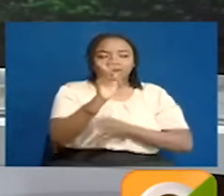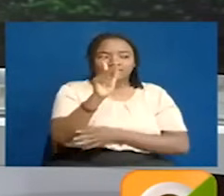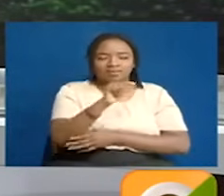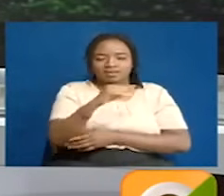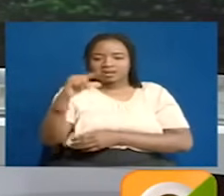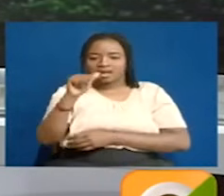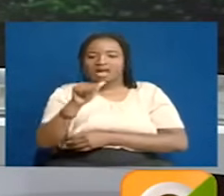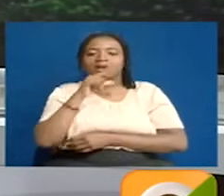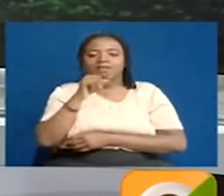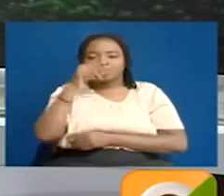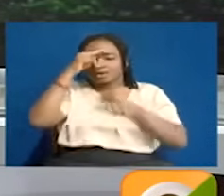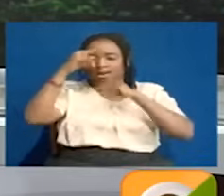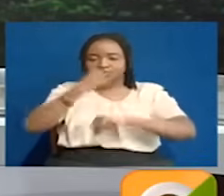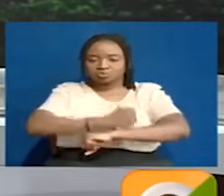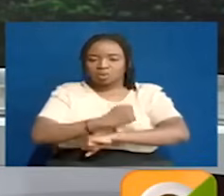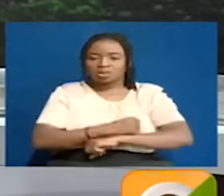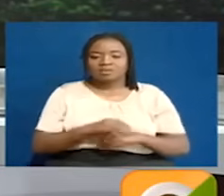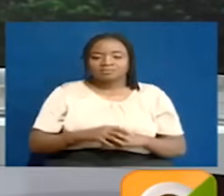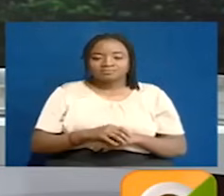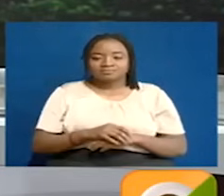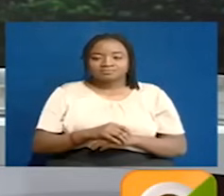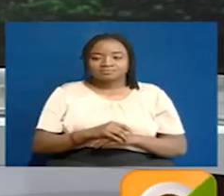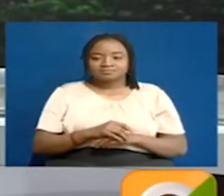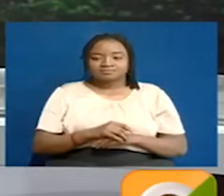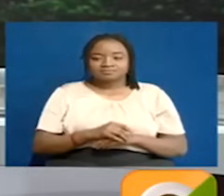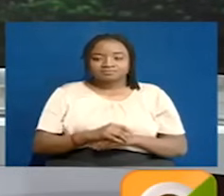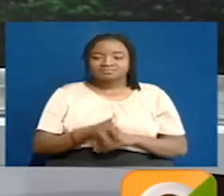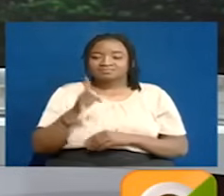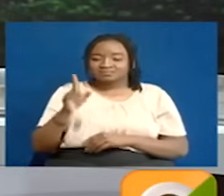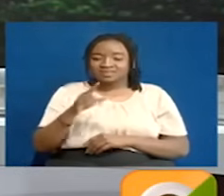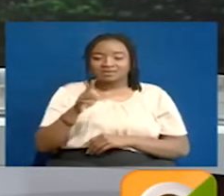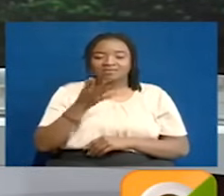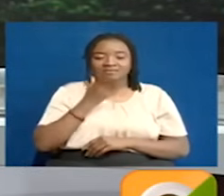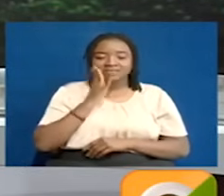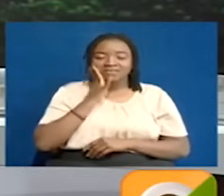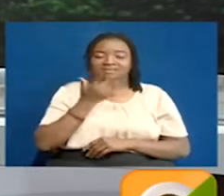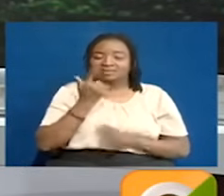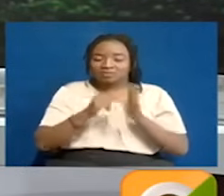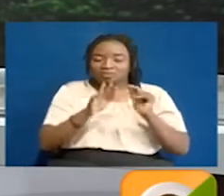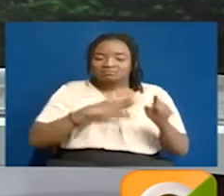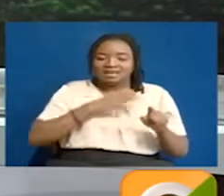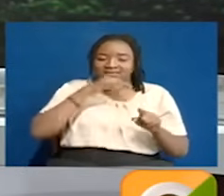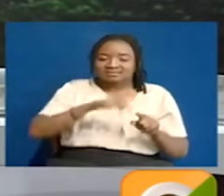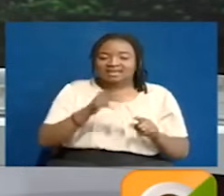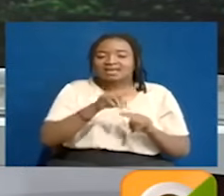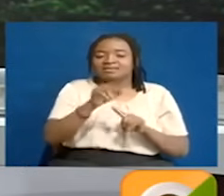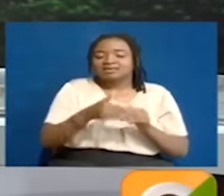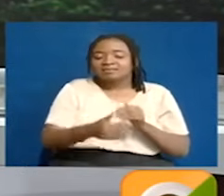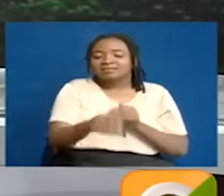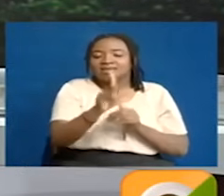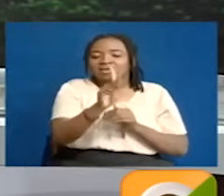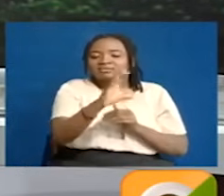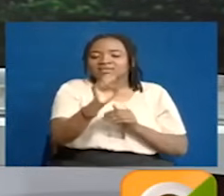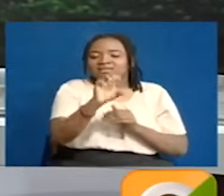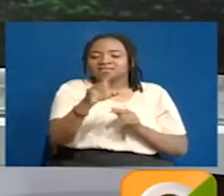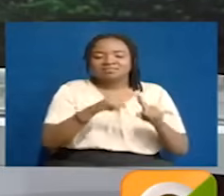was to sit his KCSE exams this year, was brutally assaulted by school prefects while in school, causing extensive